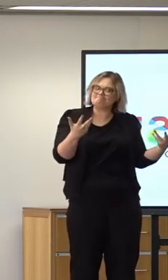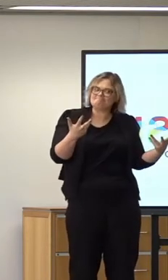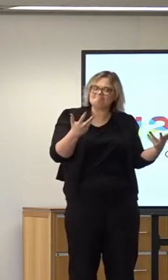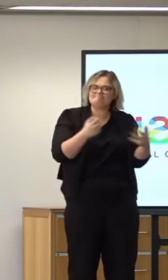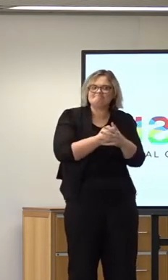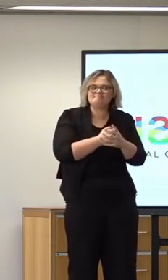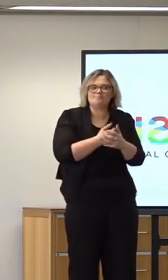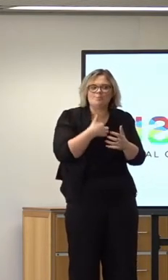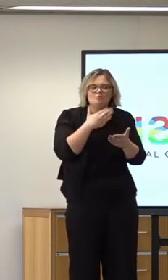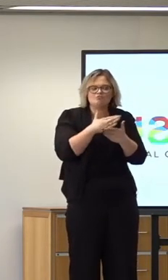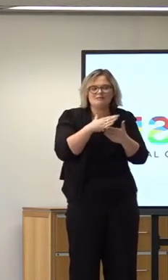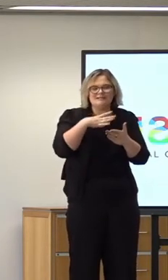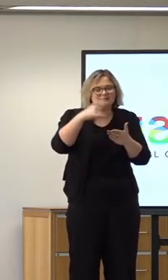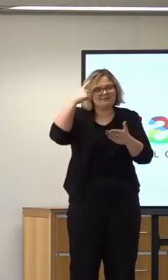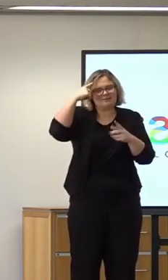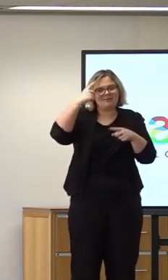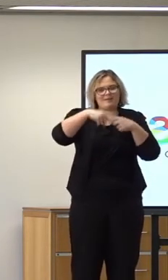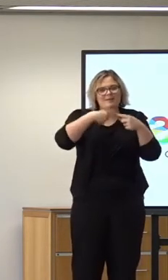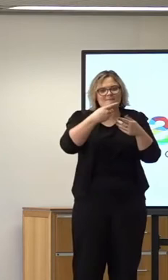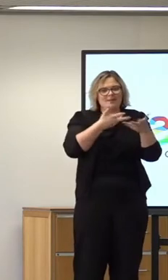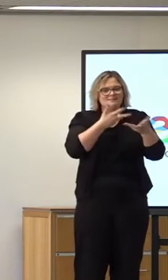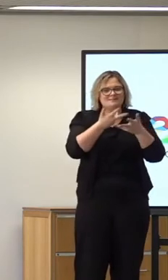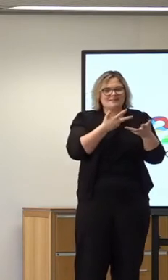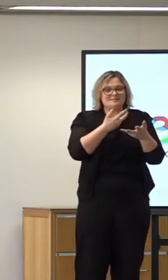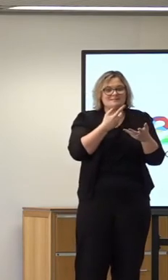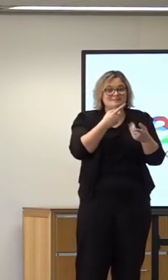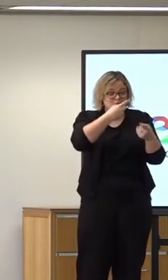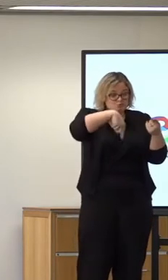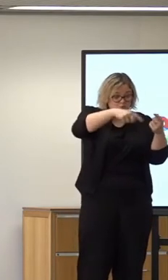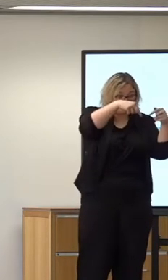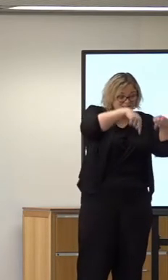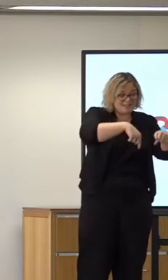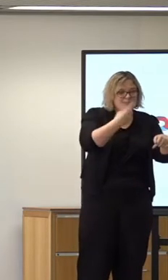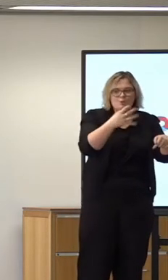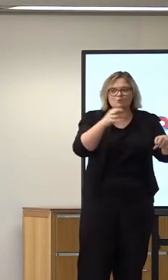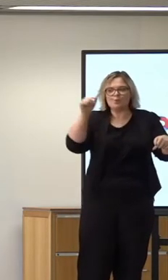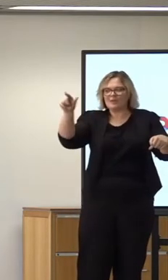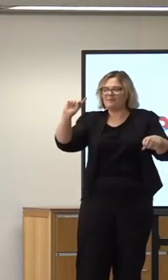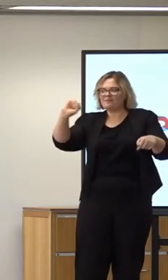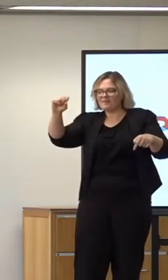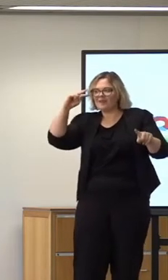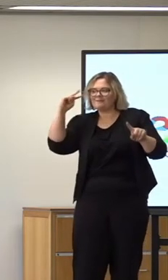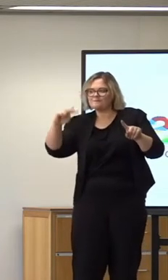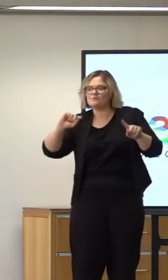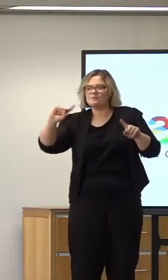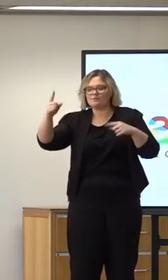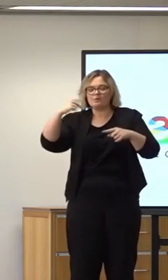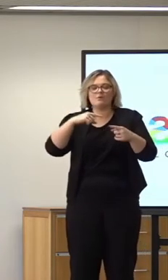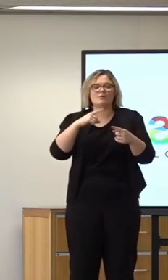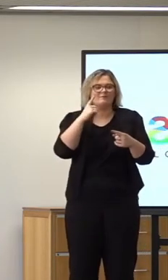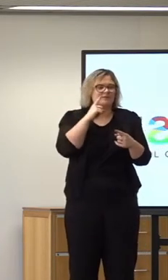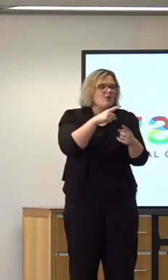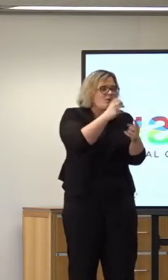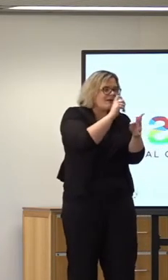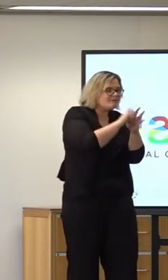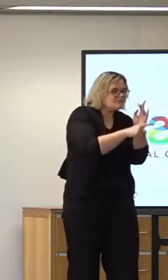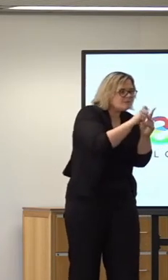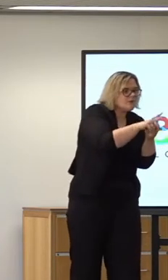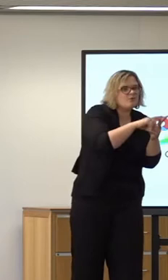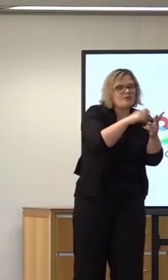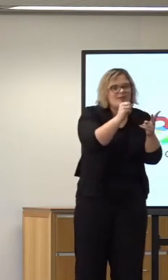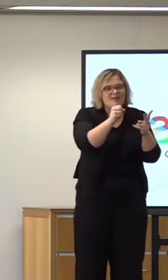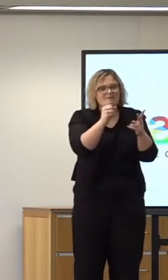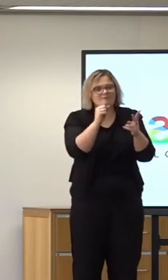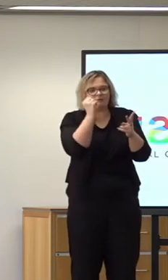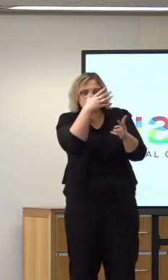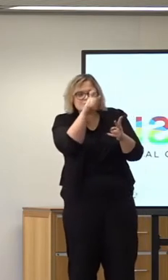is a question that we should be sort of, we're so often so self-congratulatory about, oh great, we've got a First Nations person, we've got a disabled person or whatever, but